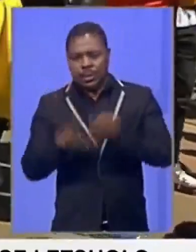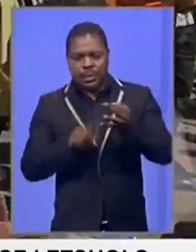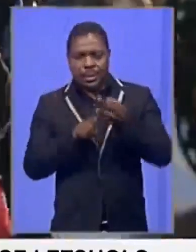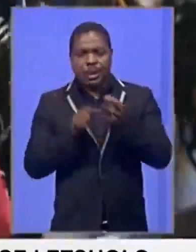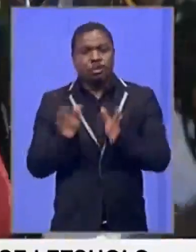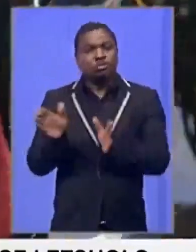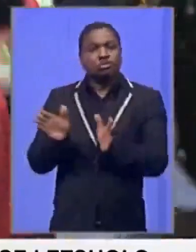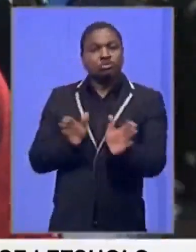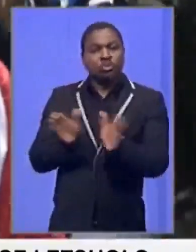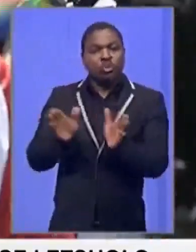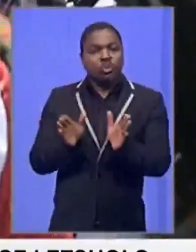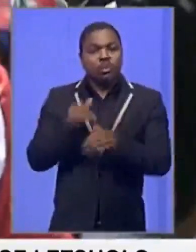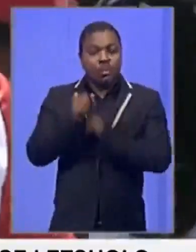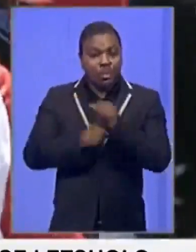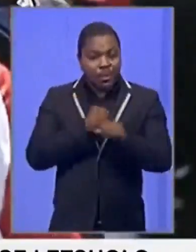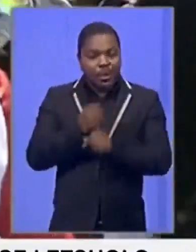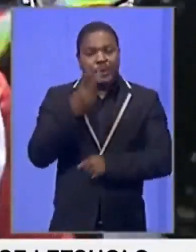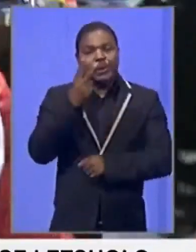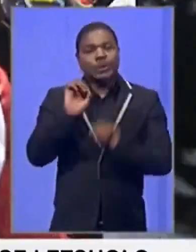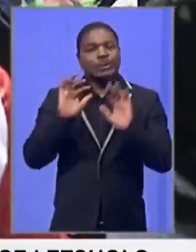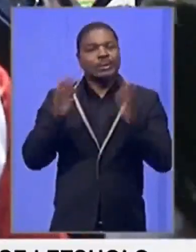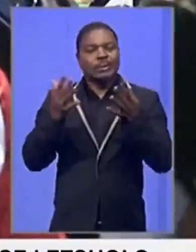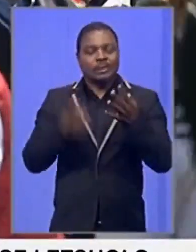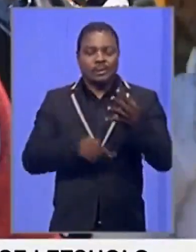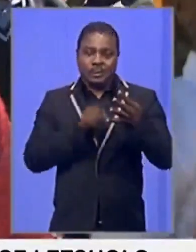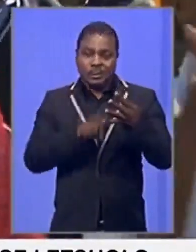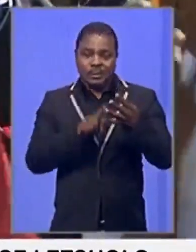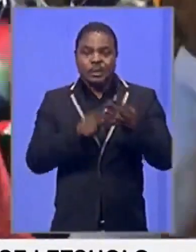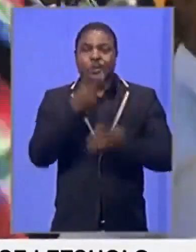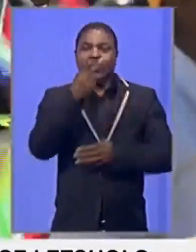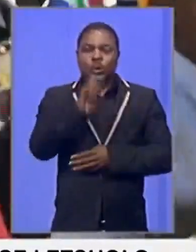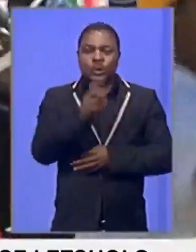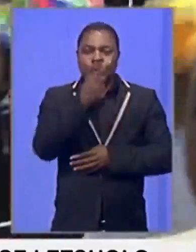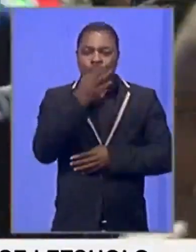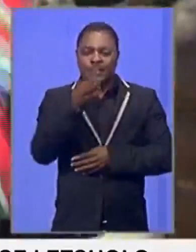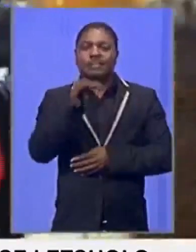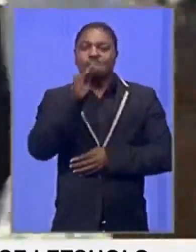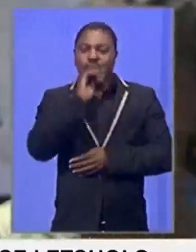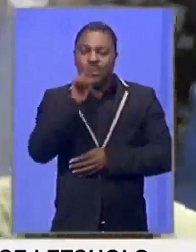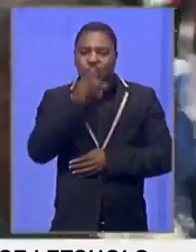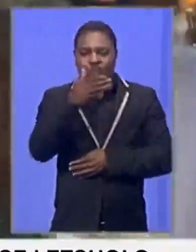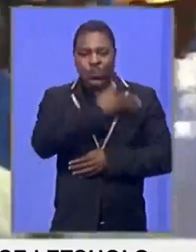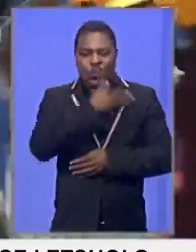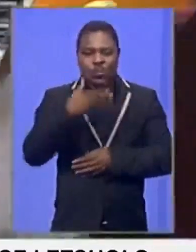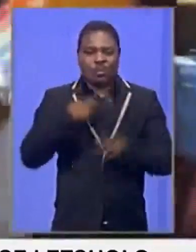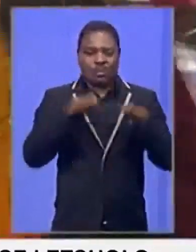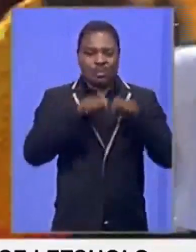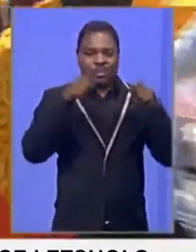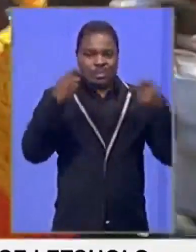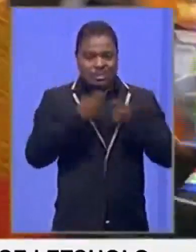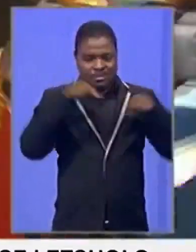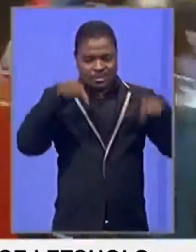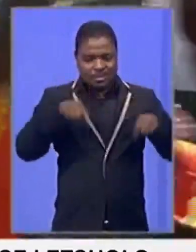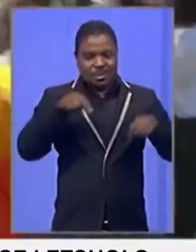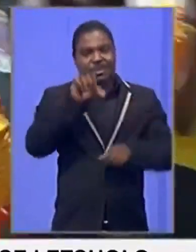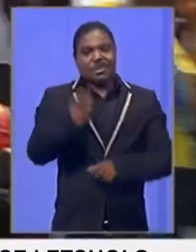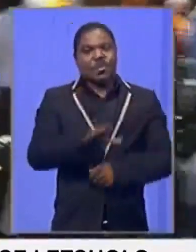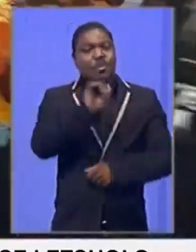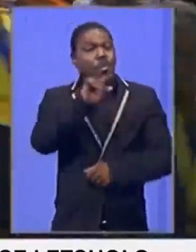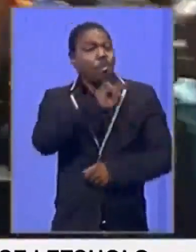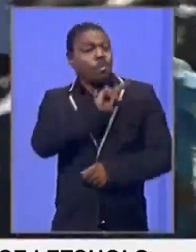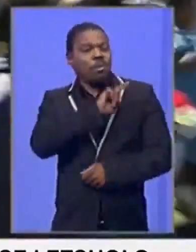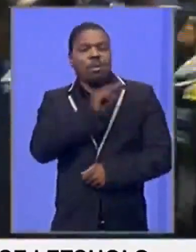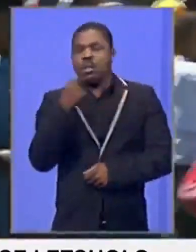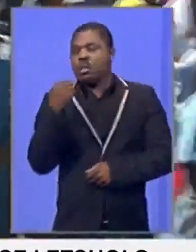ya maoto ka 2010. 2023 yona ke selemo sa dihlopha tsa basadi naheng, ka ha e ne e